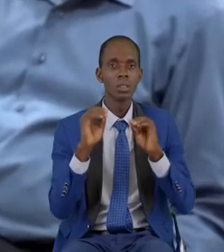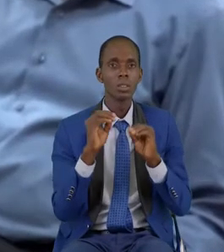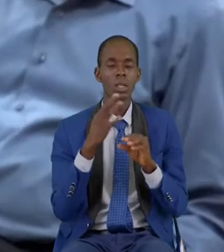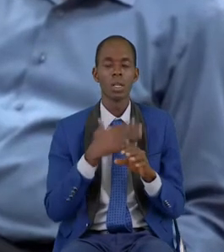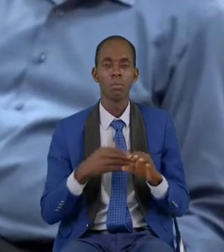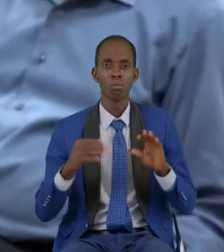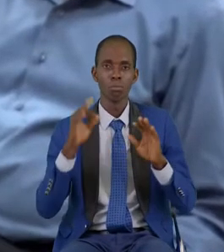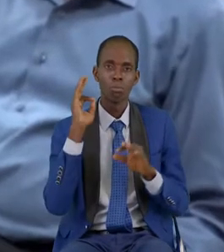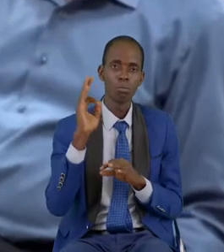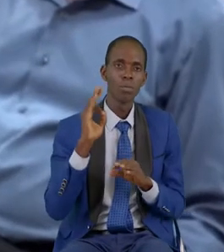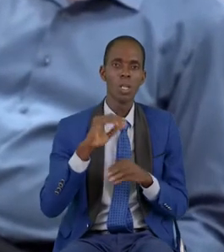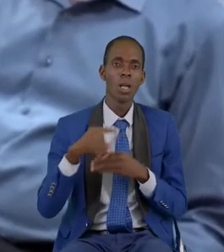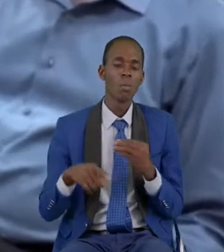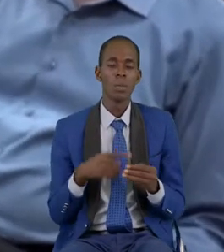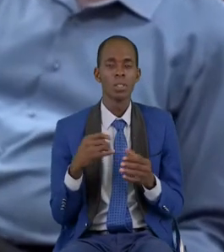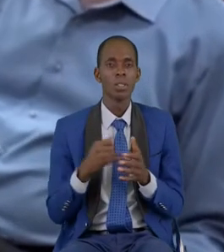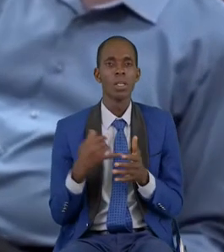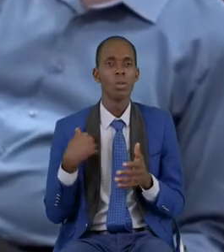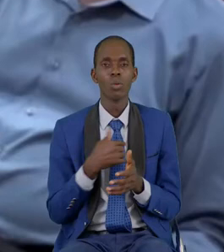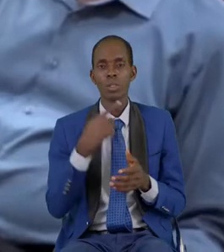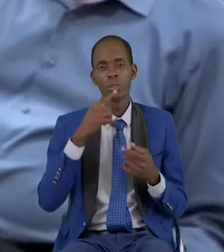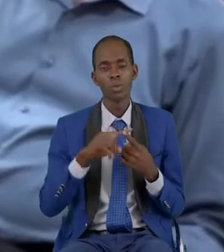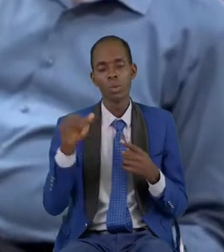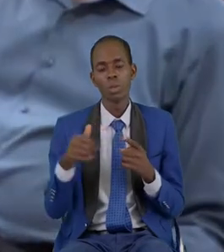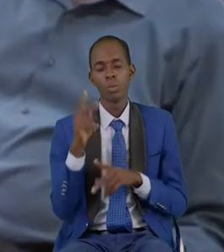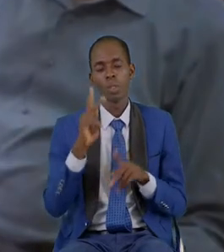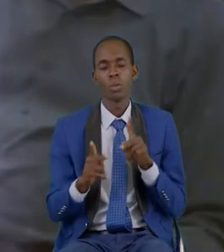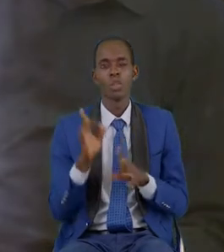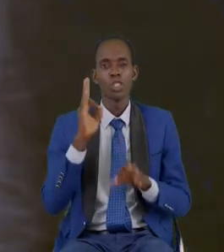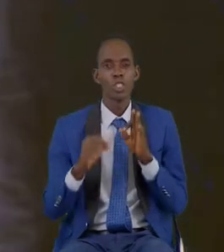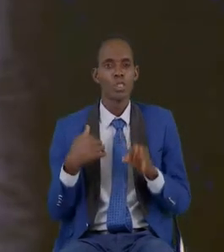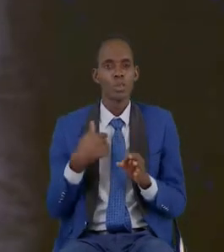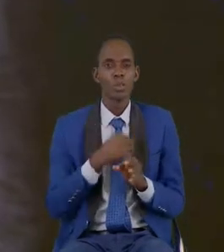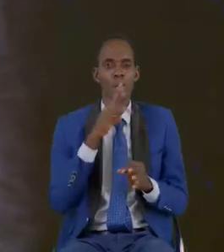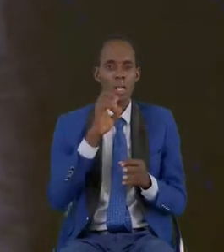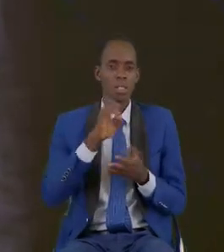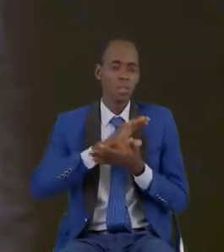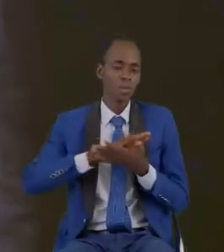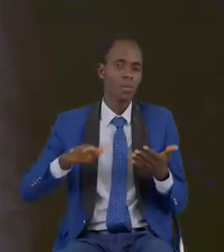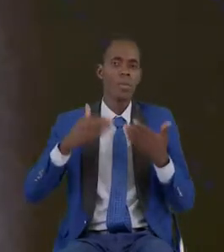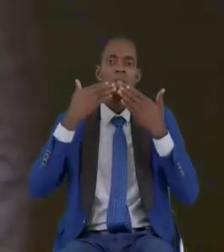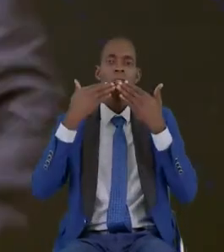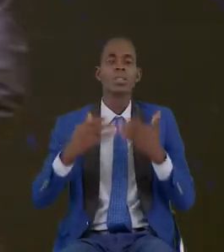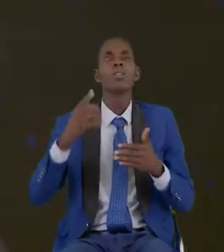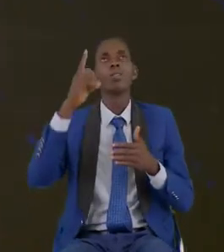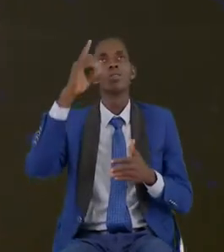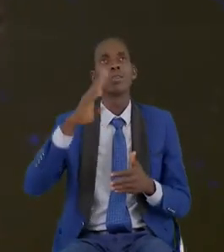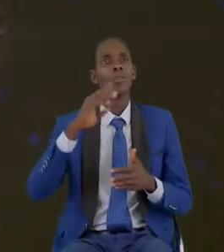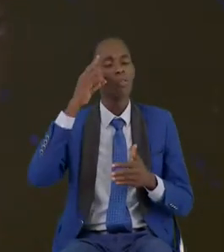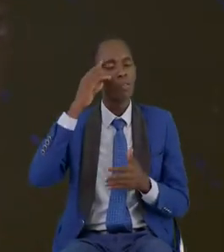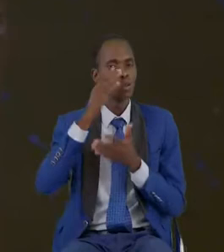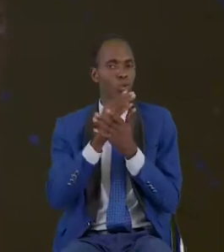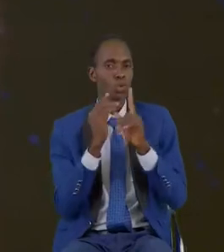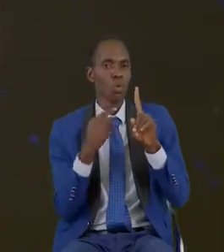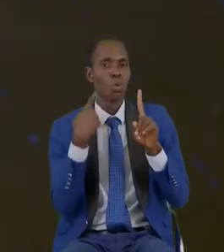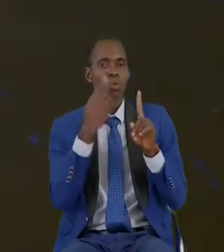we tell other people? If we're sanctified, thank God for somebody who is able to correct us, somebody who is